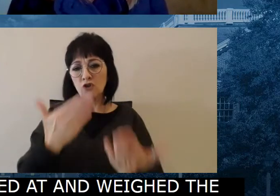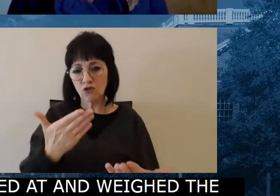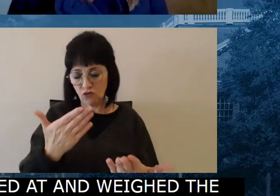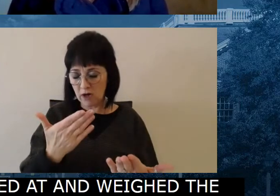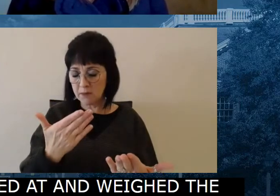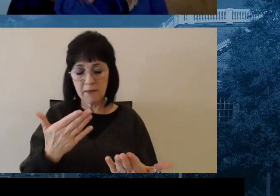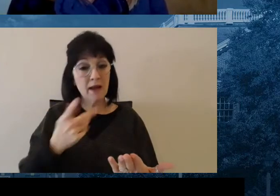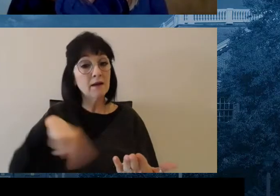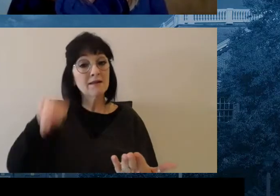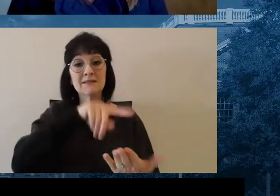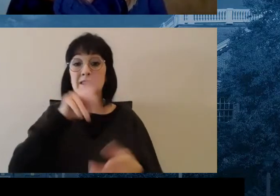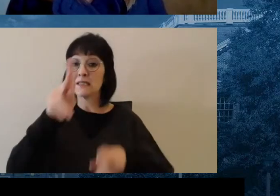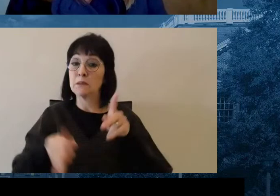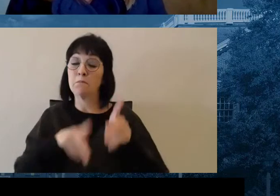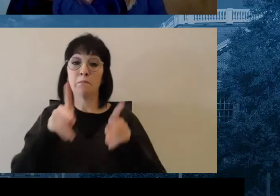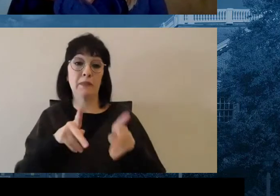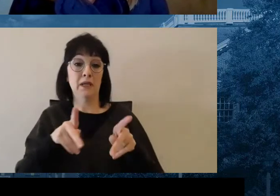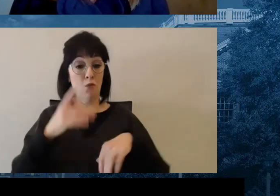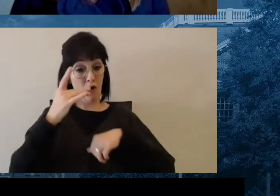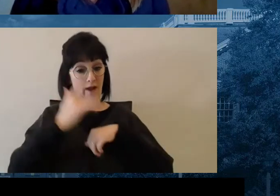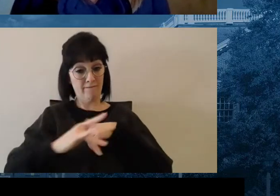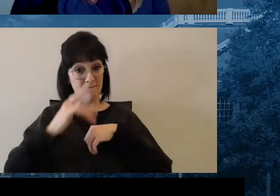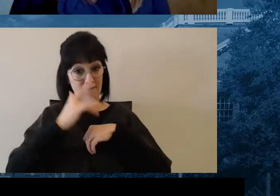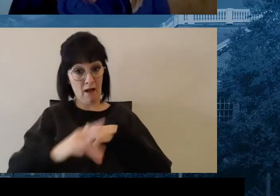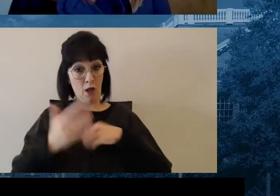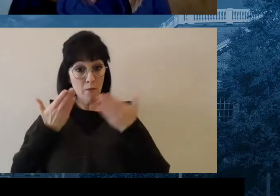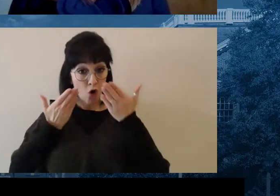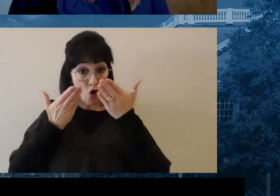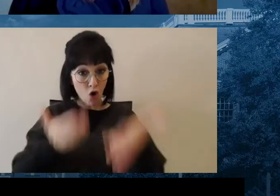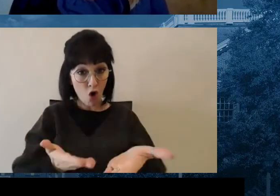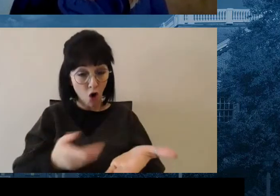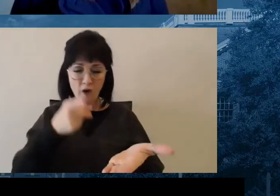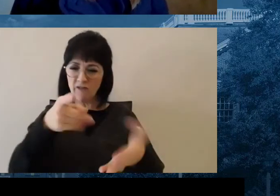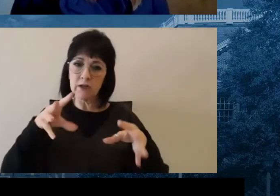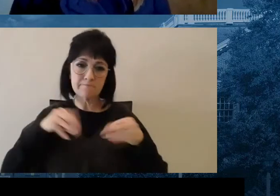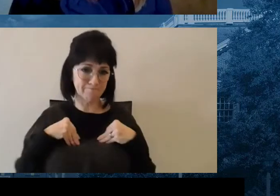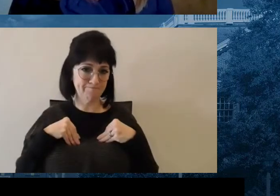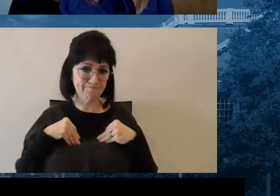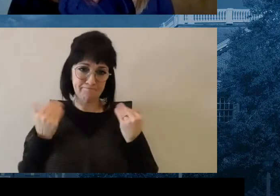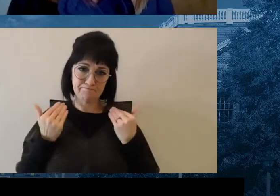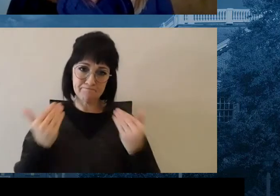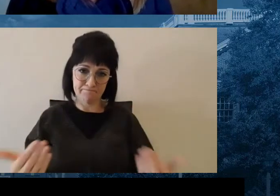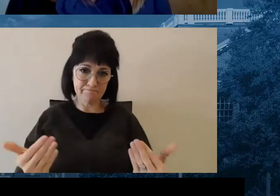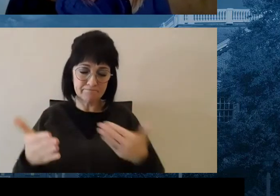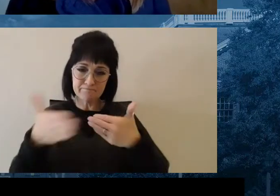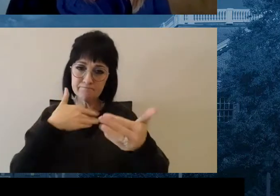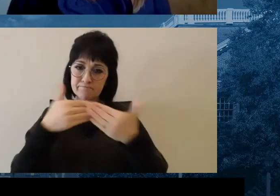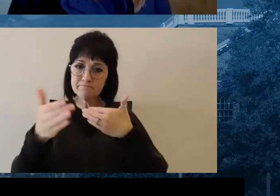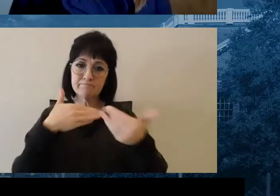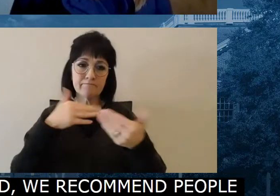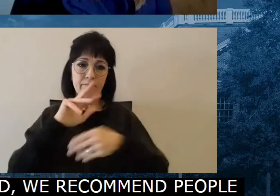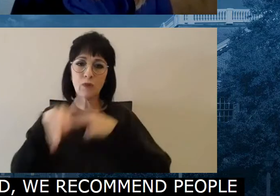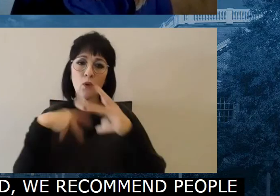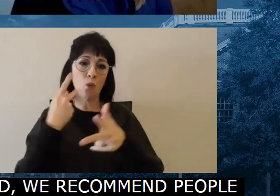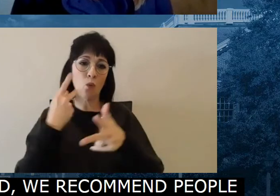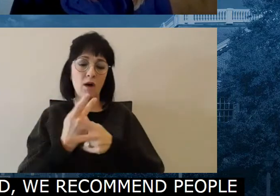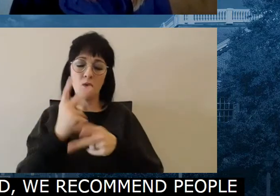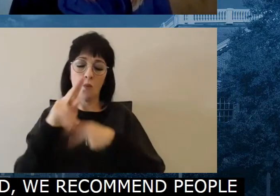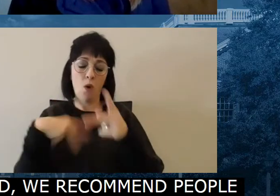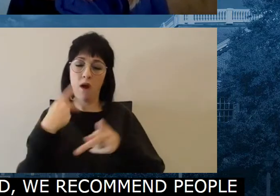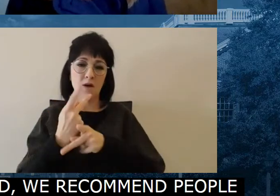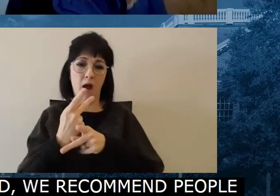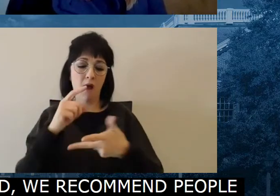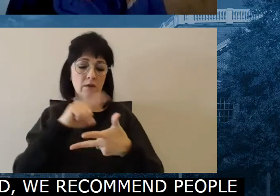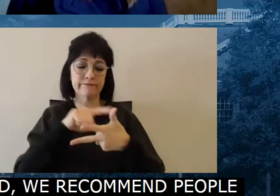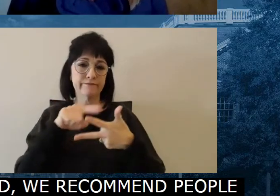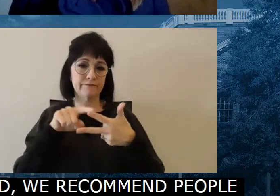first vaccine that is available to them, regardless of type. But that being said, we've